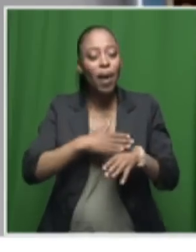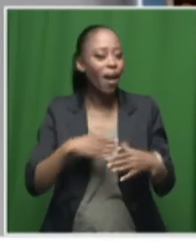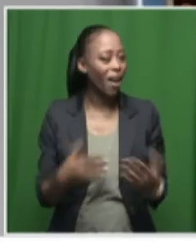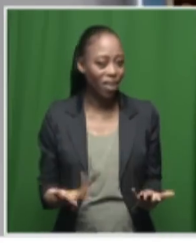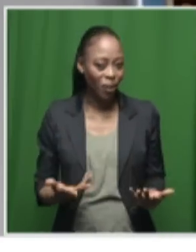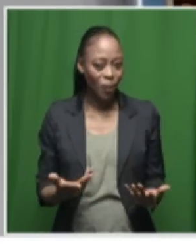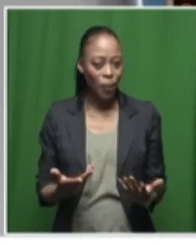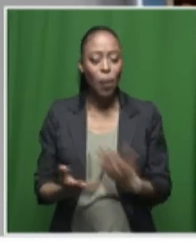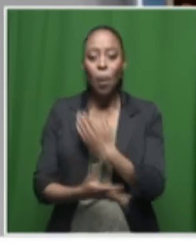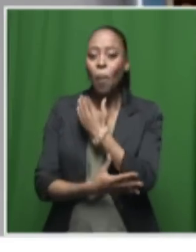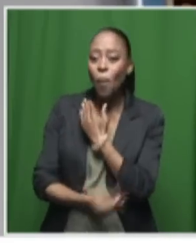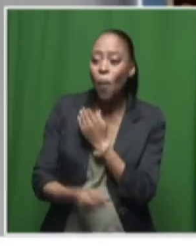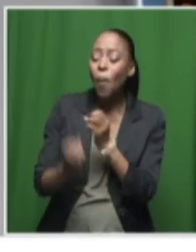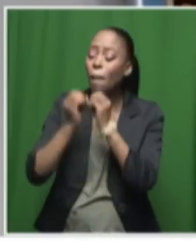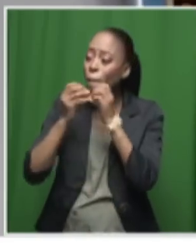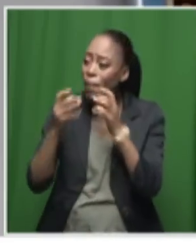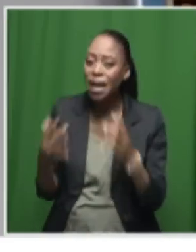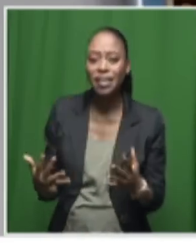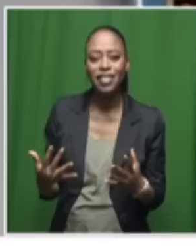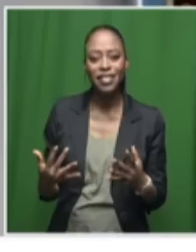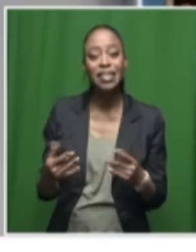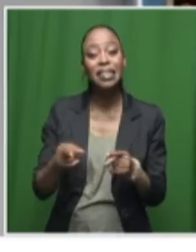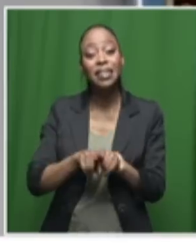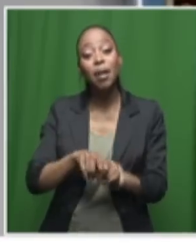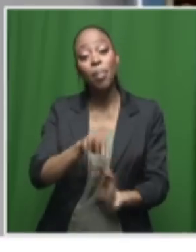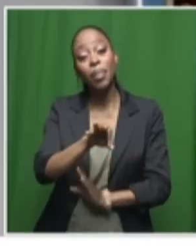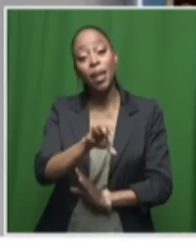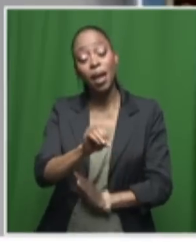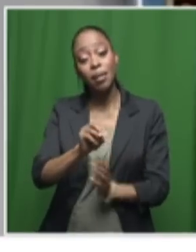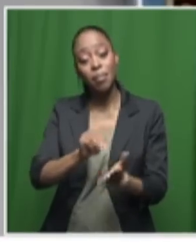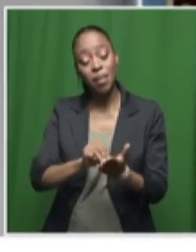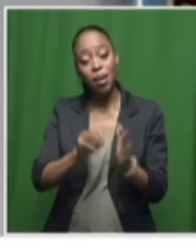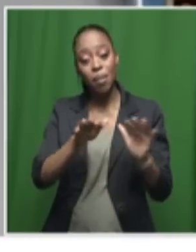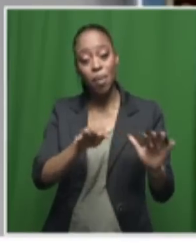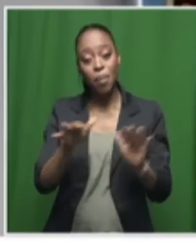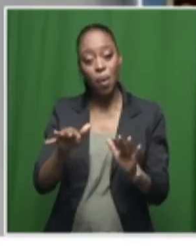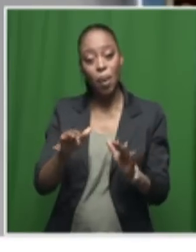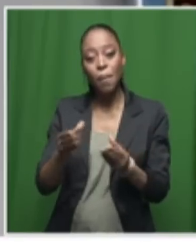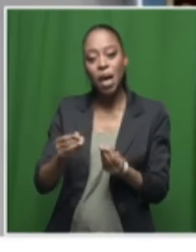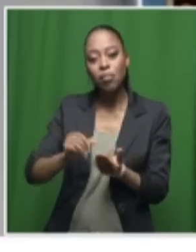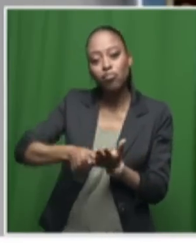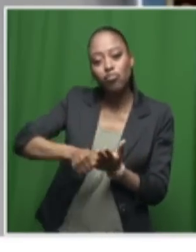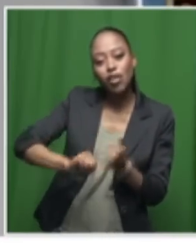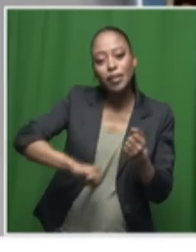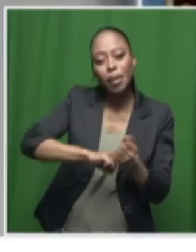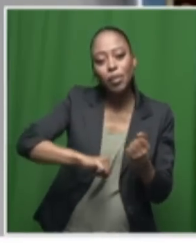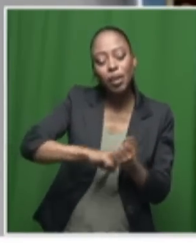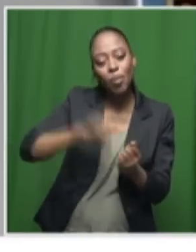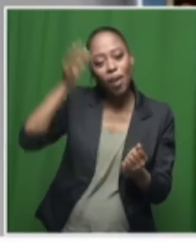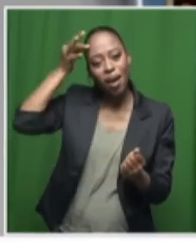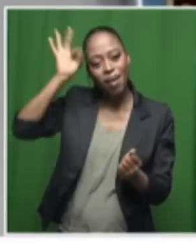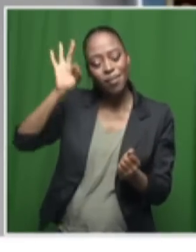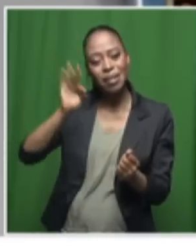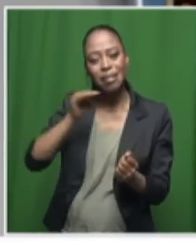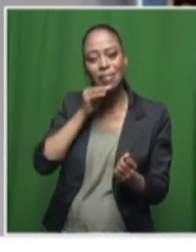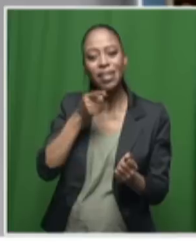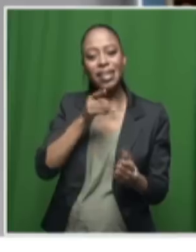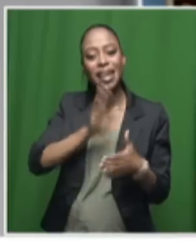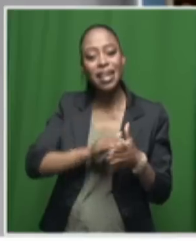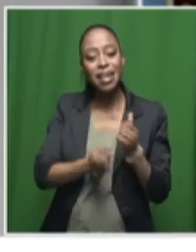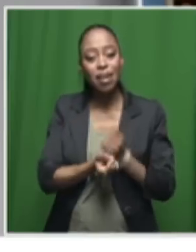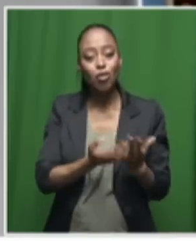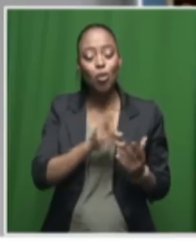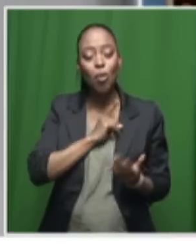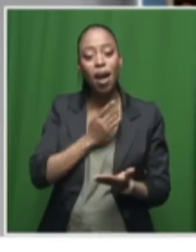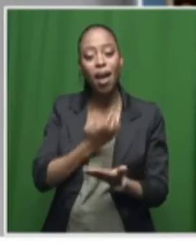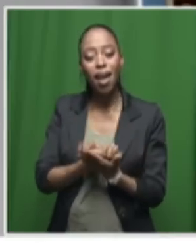are and the poverty levels are. We know that there are more than 30 million people receiving some sort of social support from the state. And that is simply because the